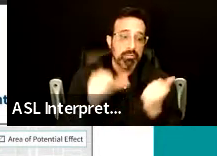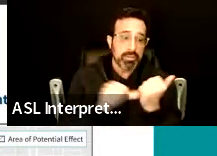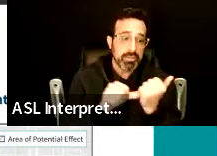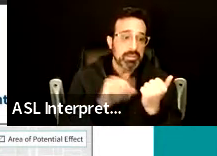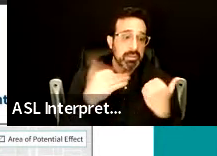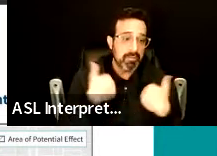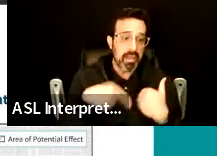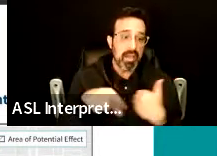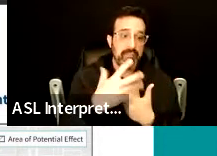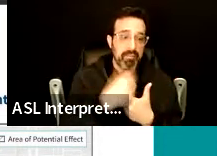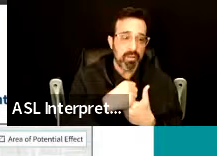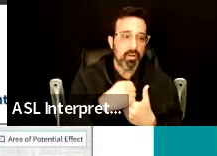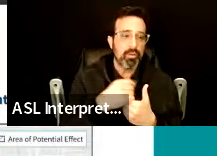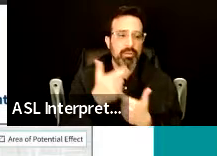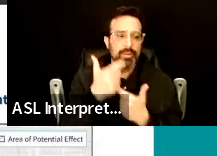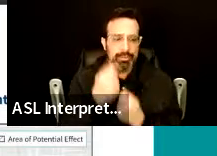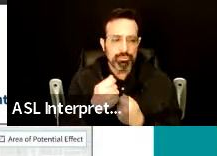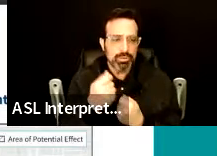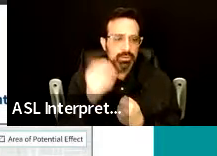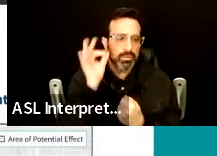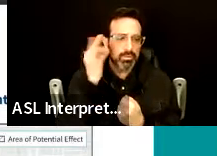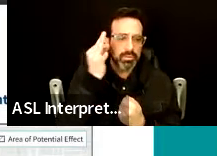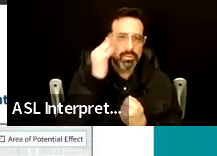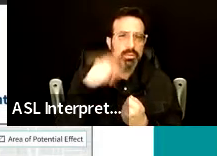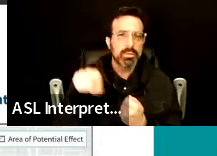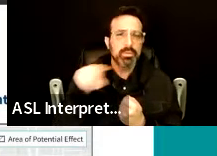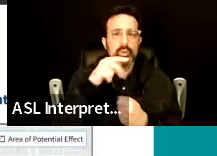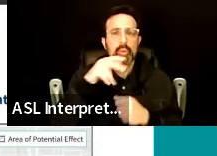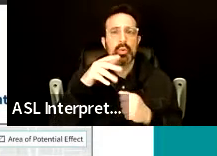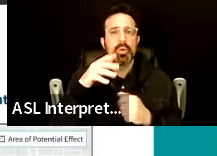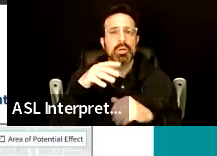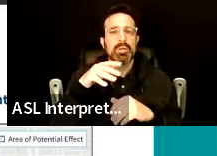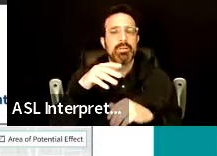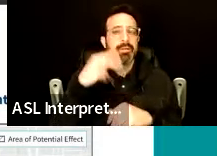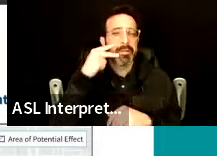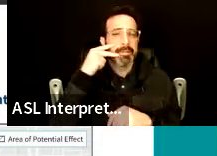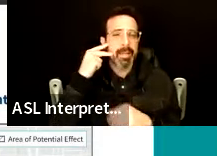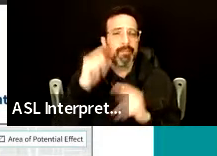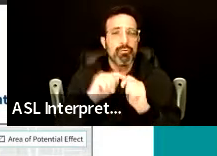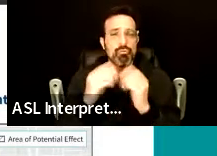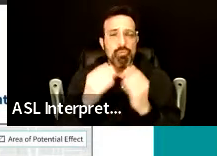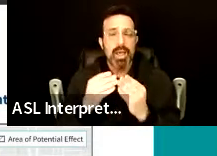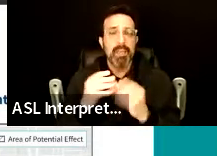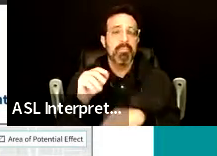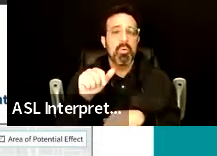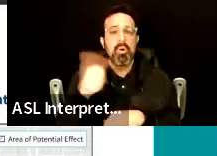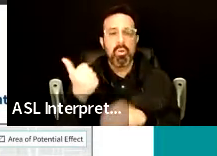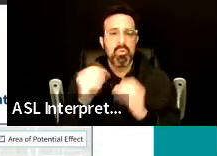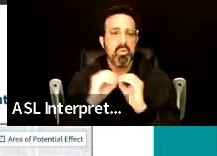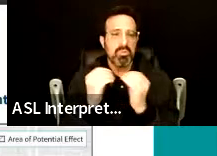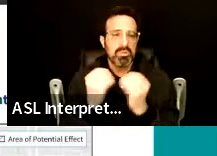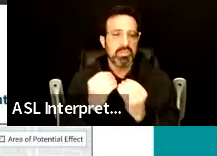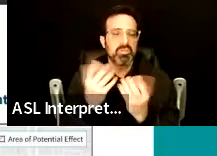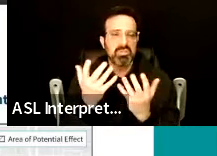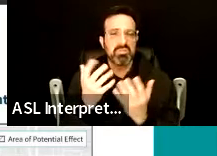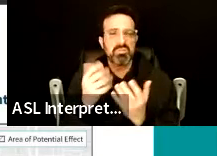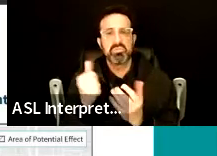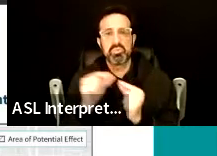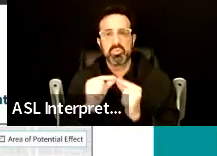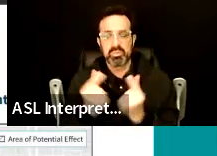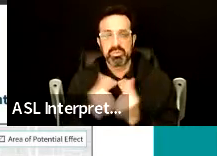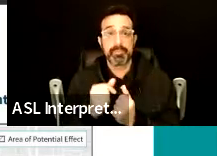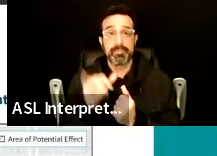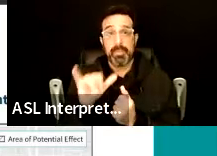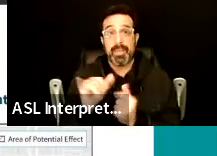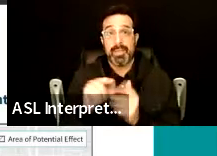and interested federally recognized Indian tribes or Native Hawaiian organizations, among other groups. Also in this